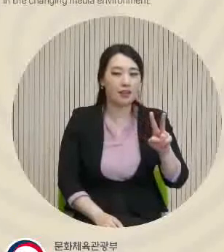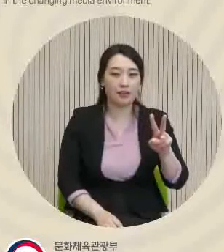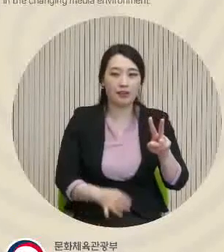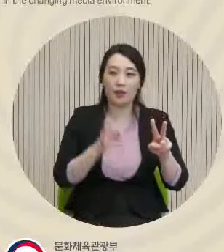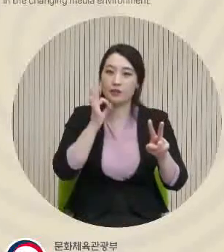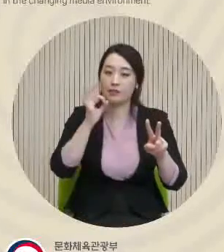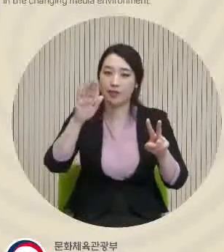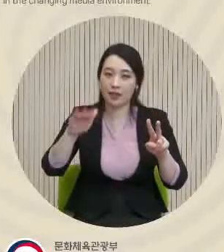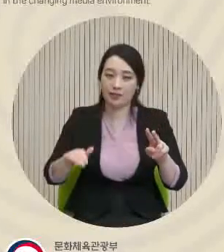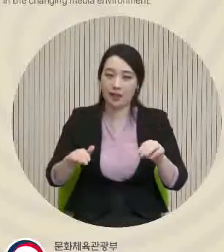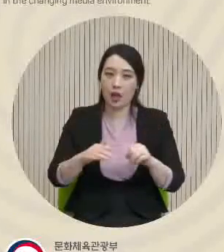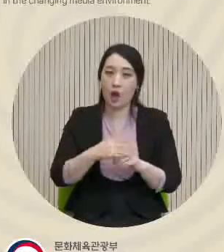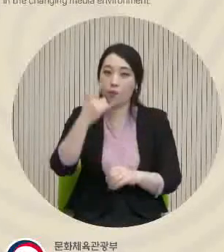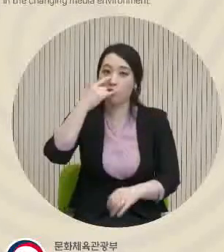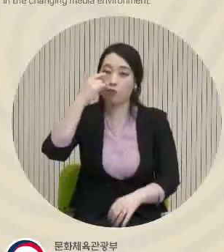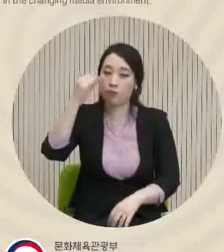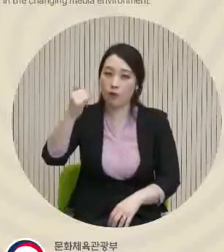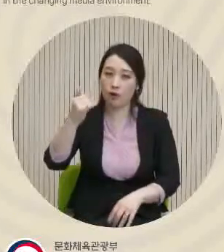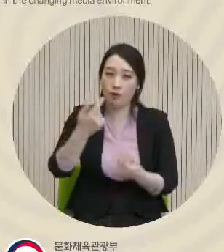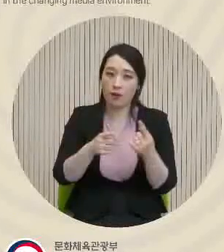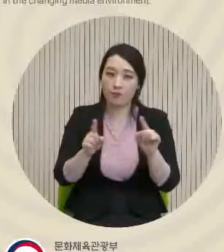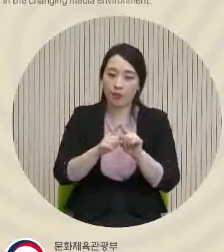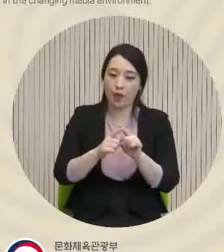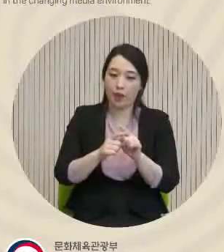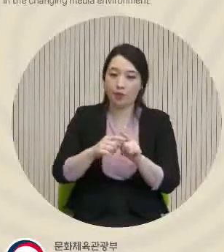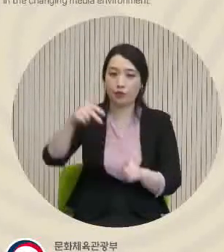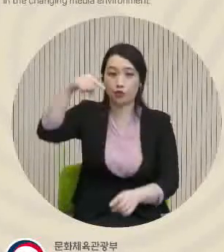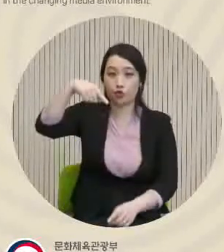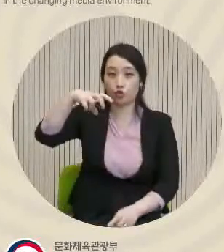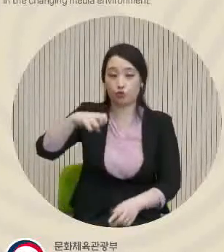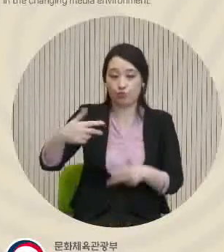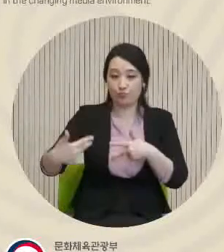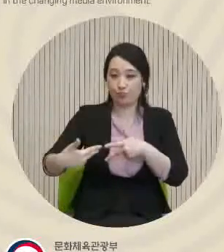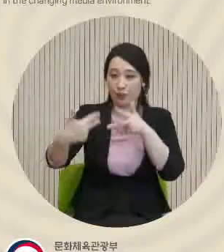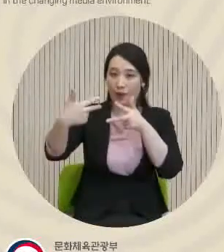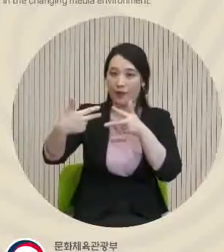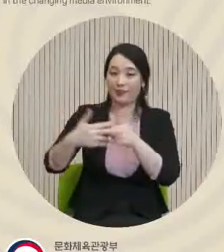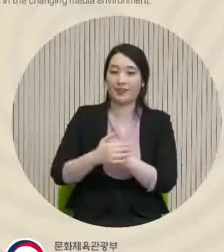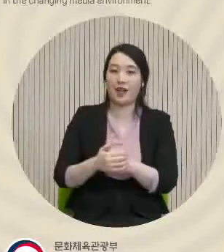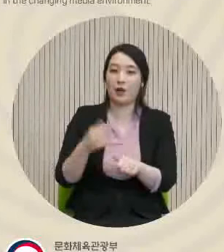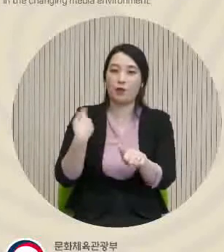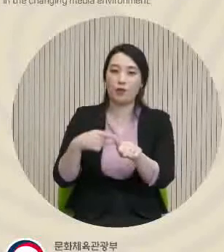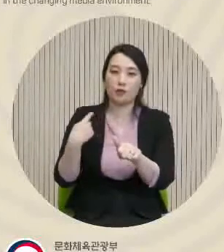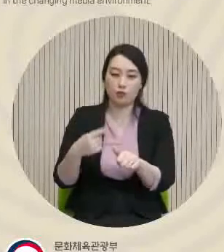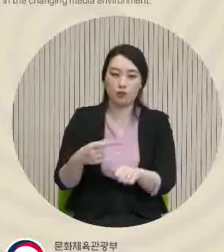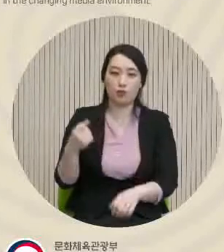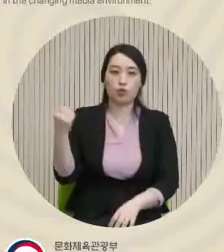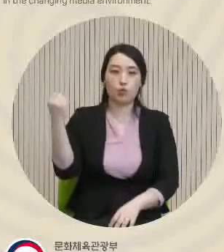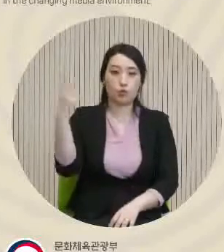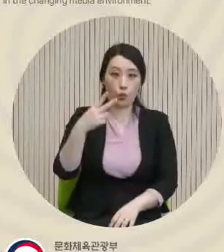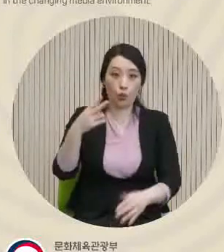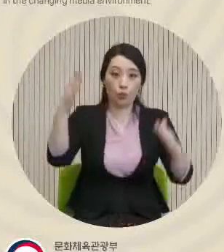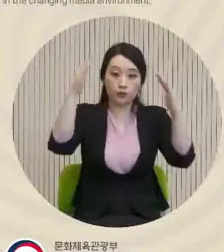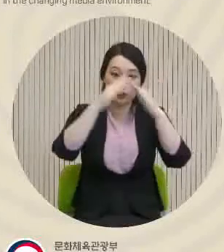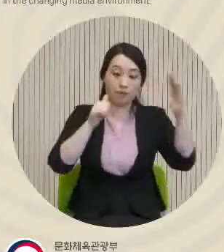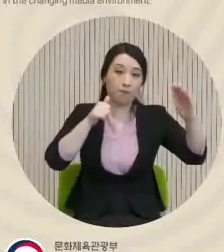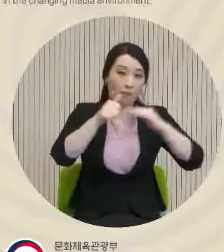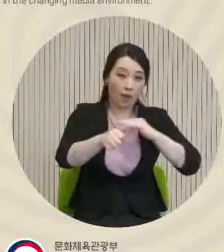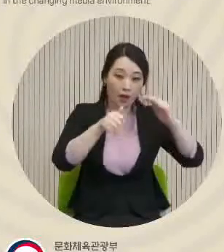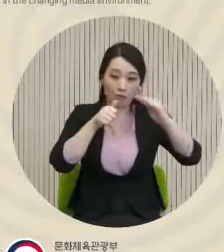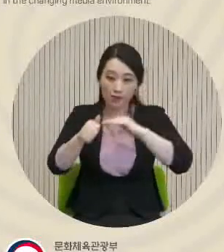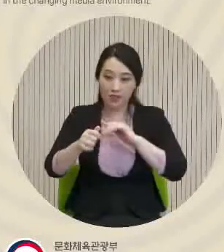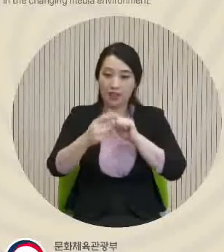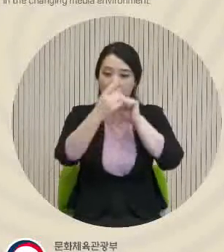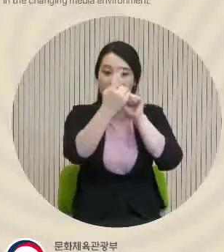the children between 2 and 10 were participating in online activities through